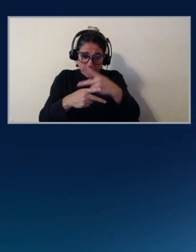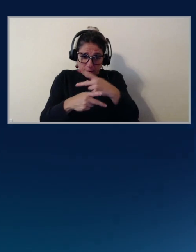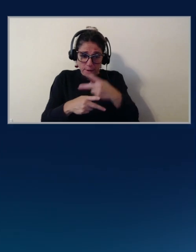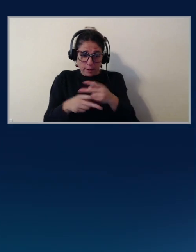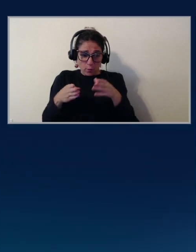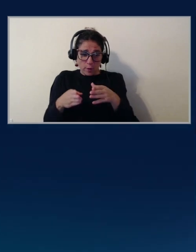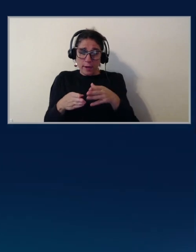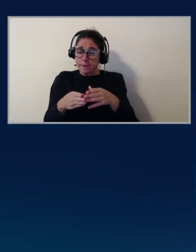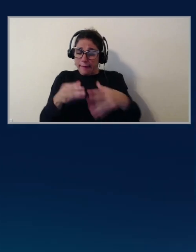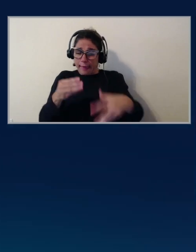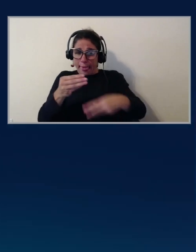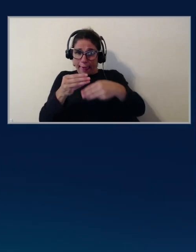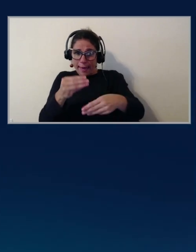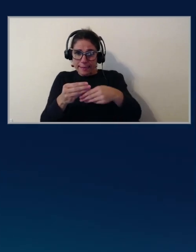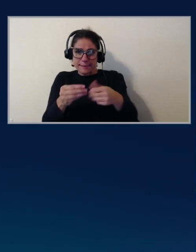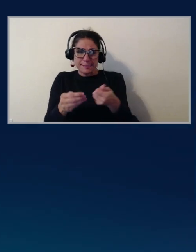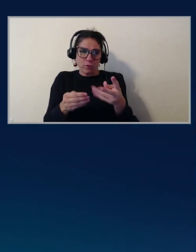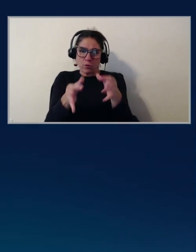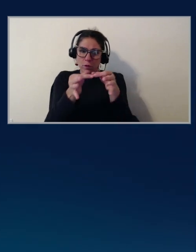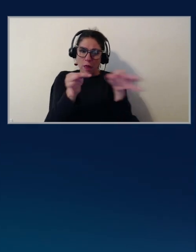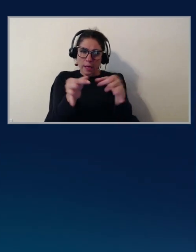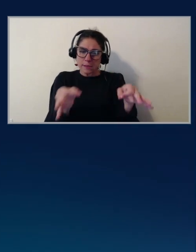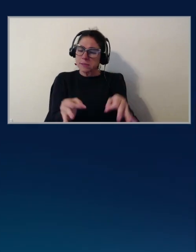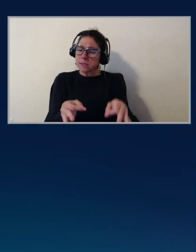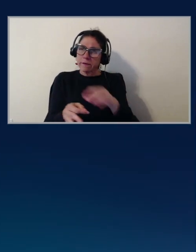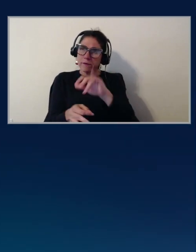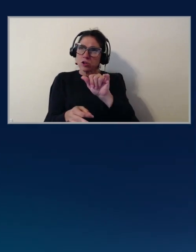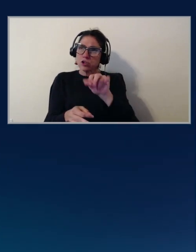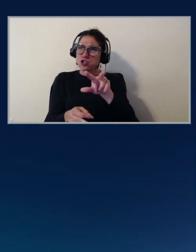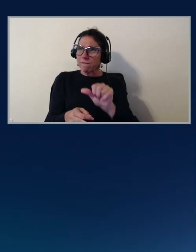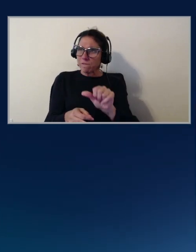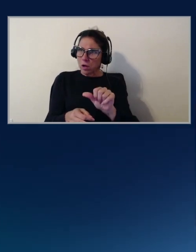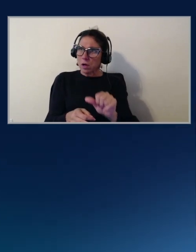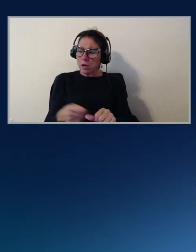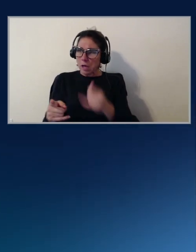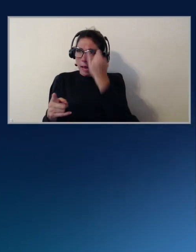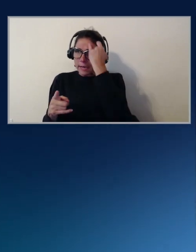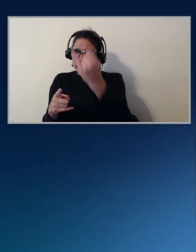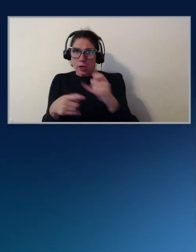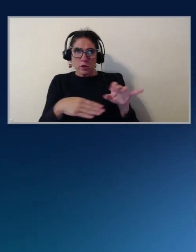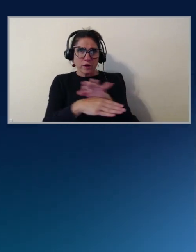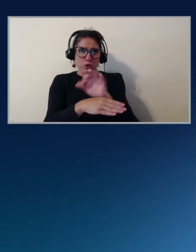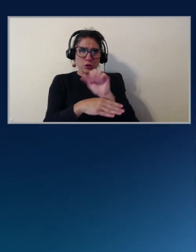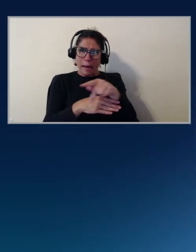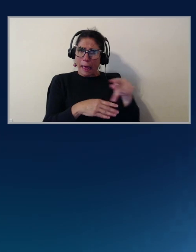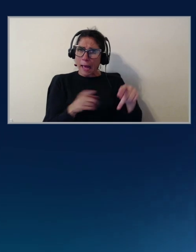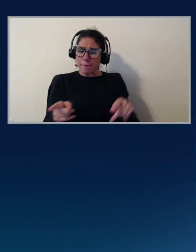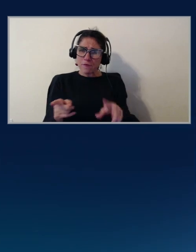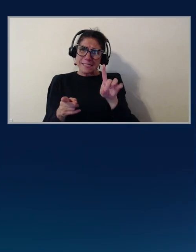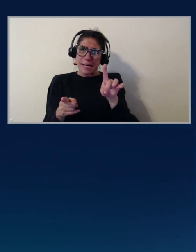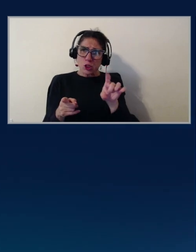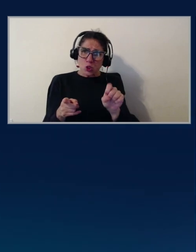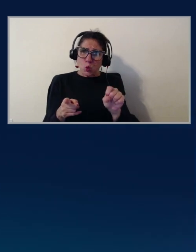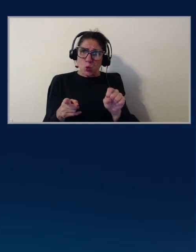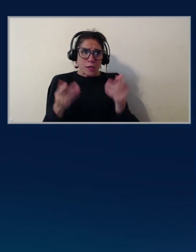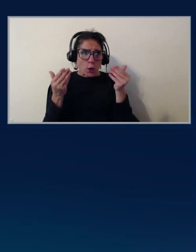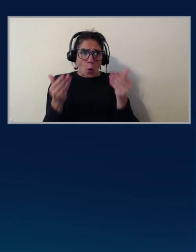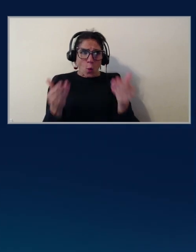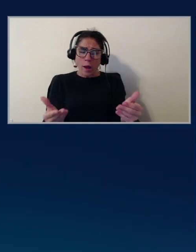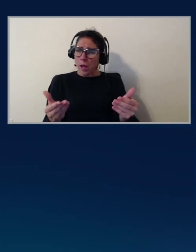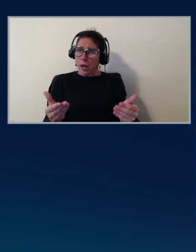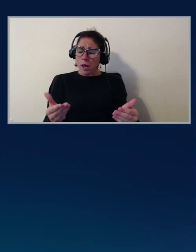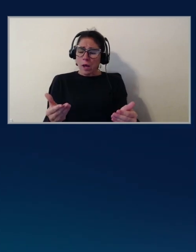lines of Java. Yeah. To be able to go from idea to functioning app, point it to your data source, and go and actually be able to get meaningful insights